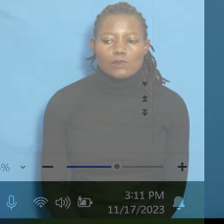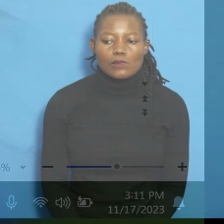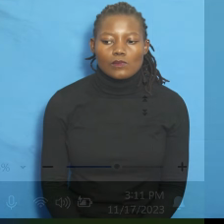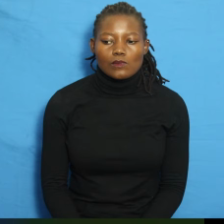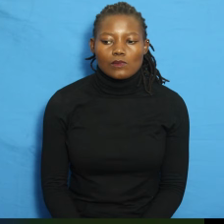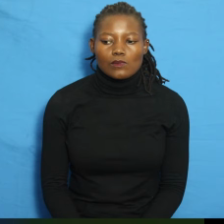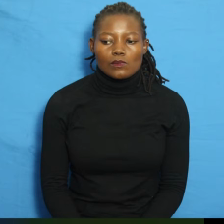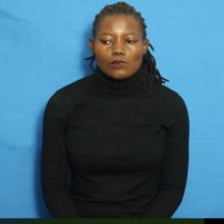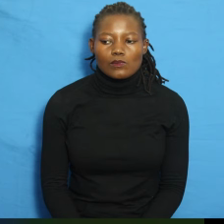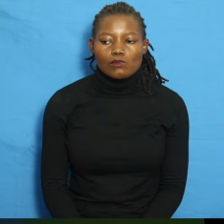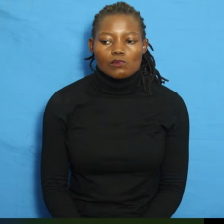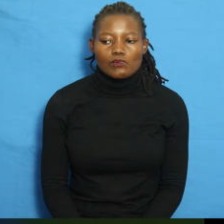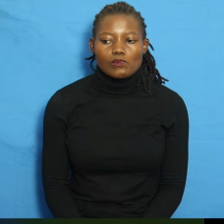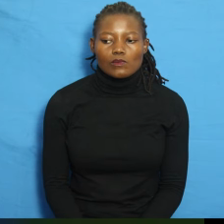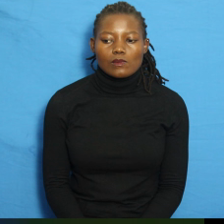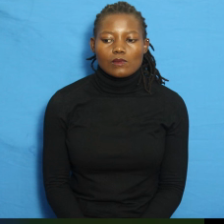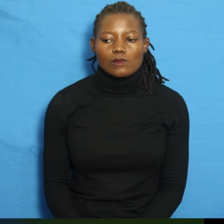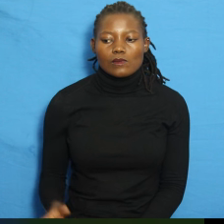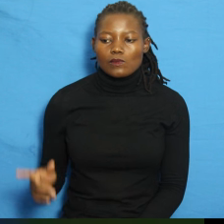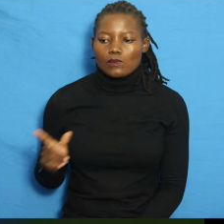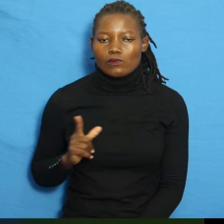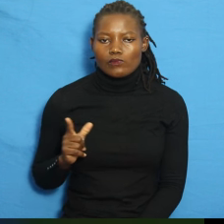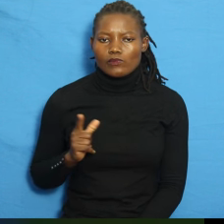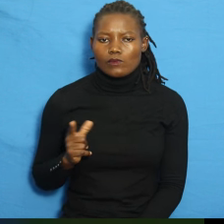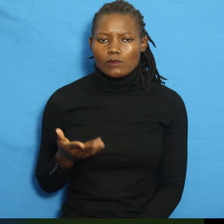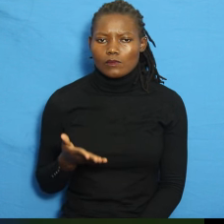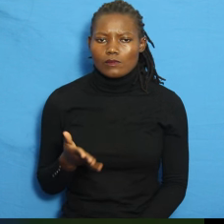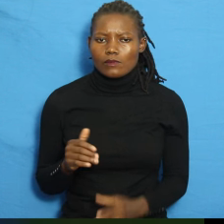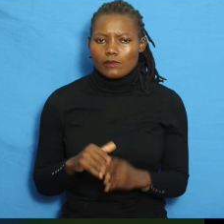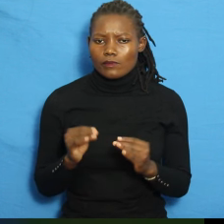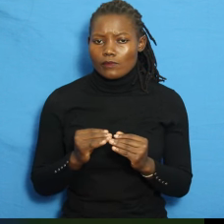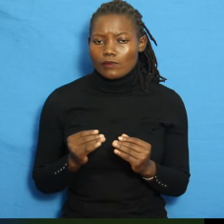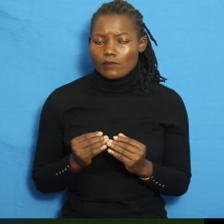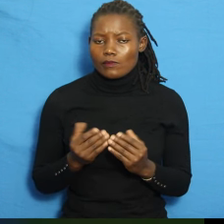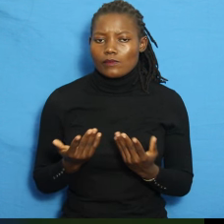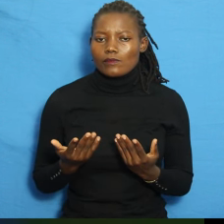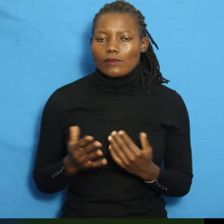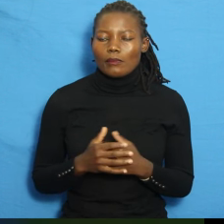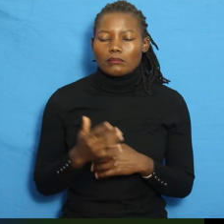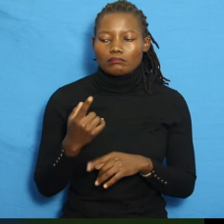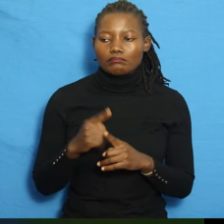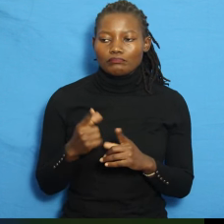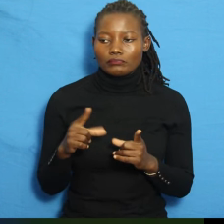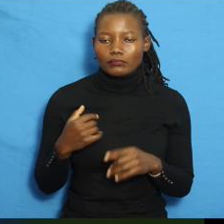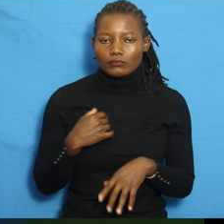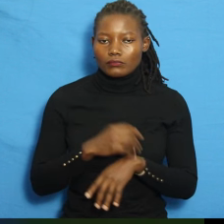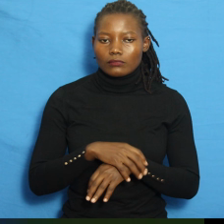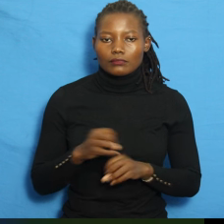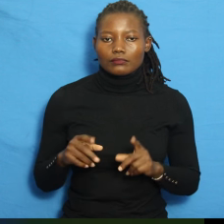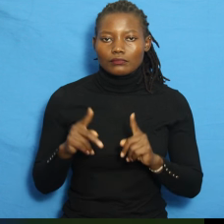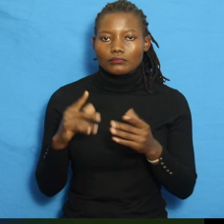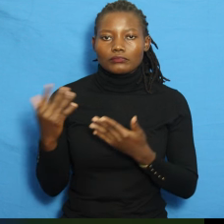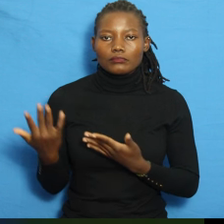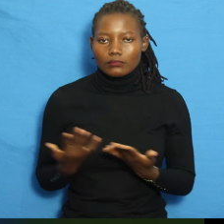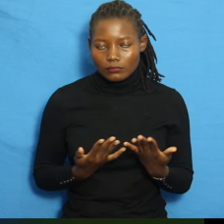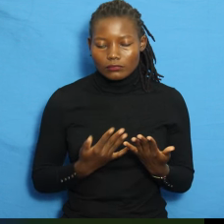I don't know whether we have ladies in this meeting, but let me take this opportunity to welcome